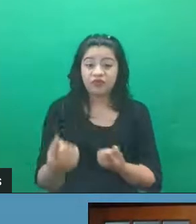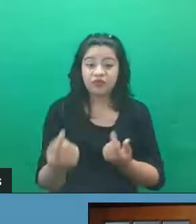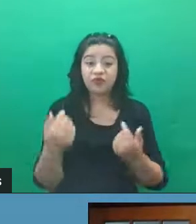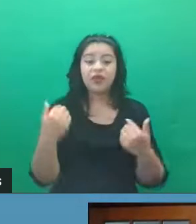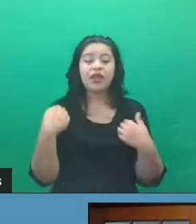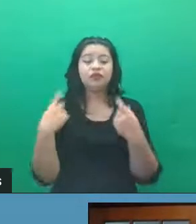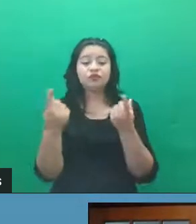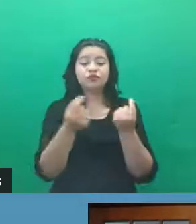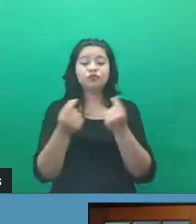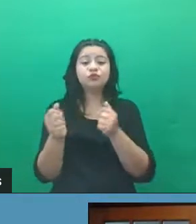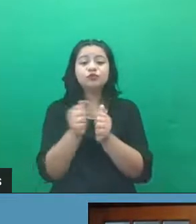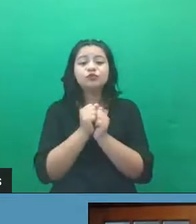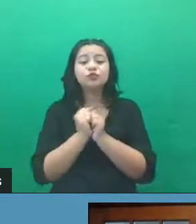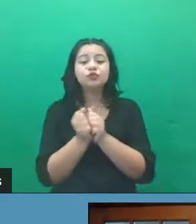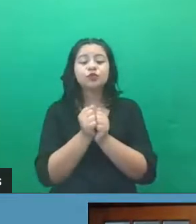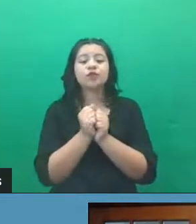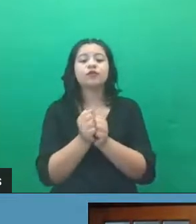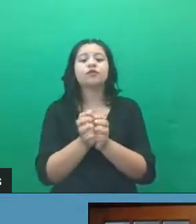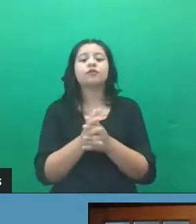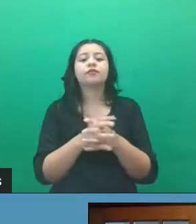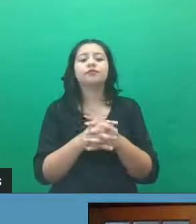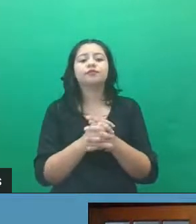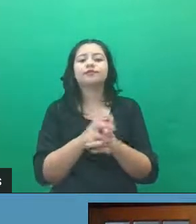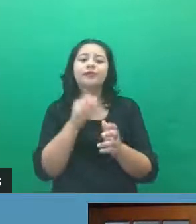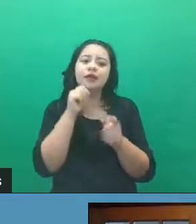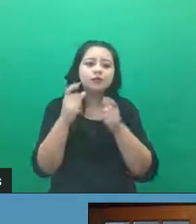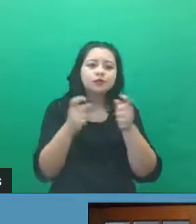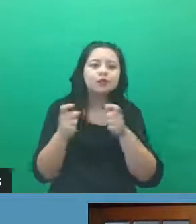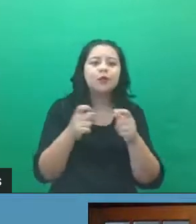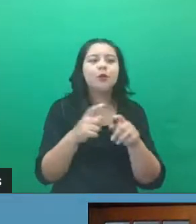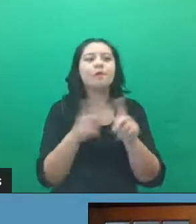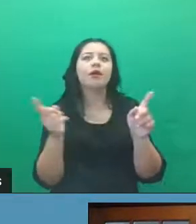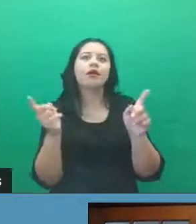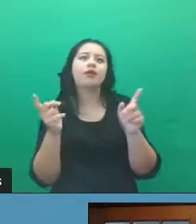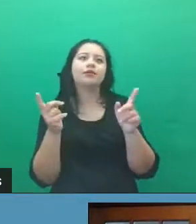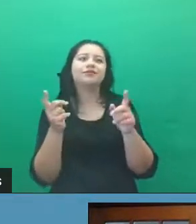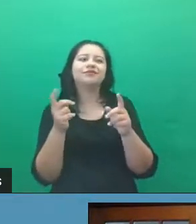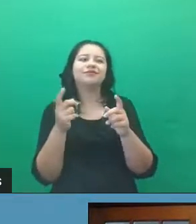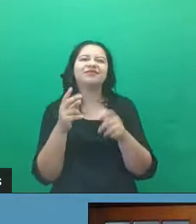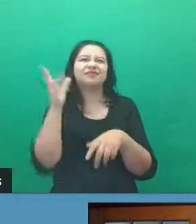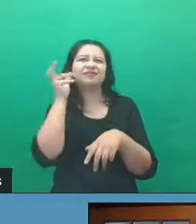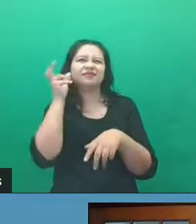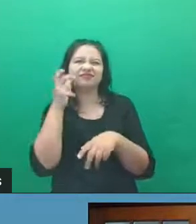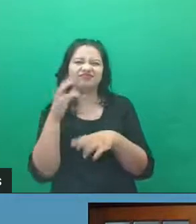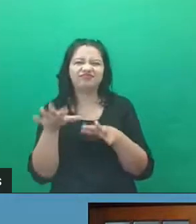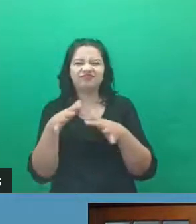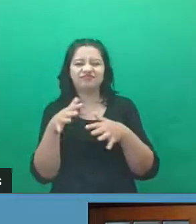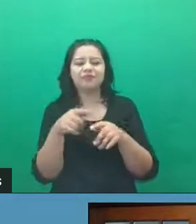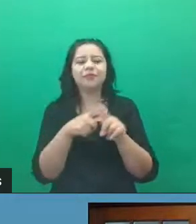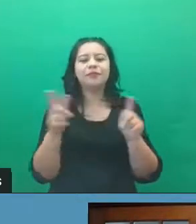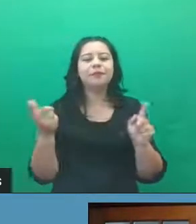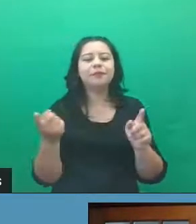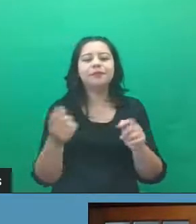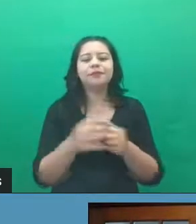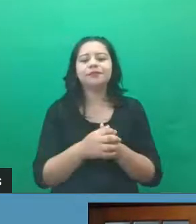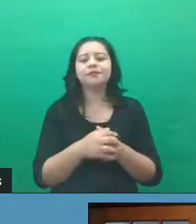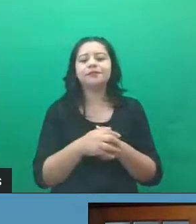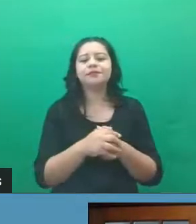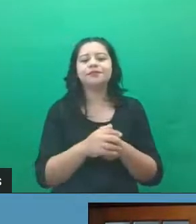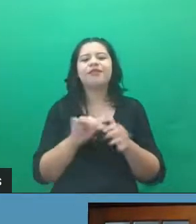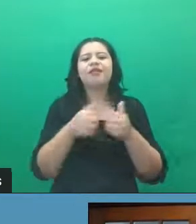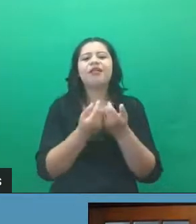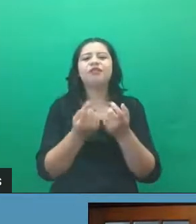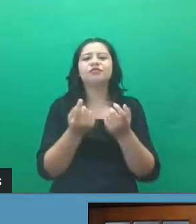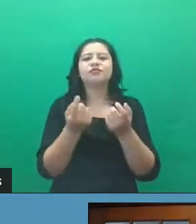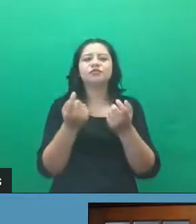to do with sort of I don't want to say controlling speech. It sounds wrong, but how do you create the sort of